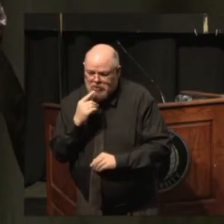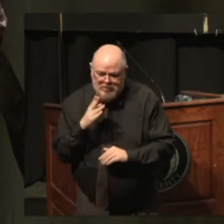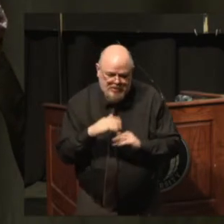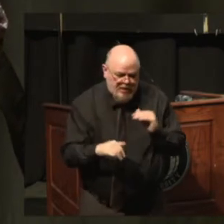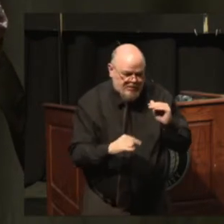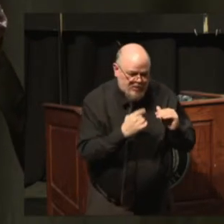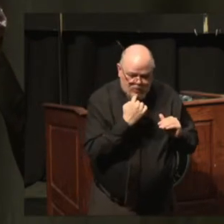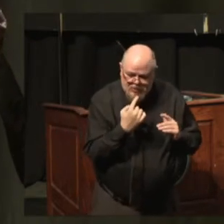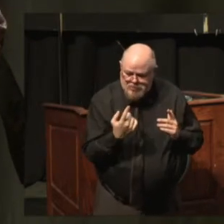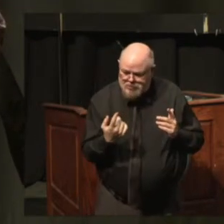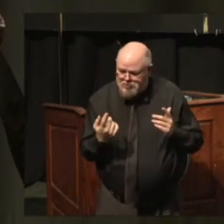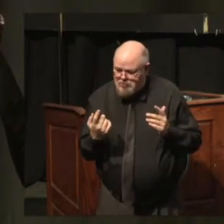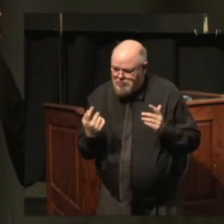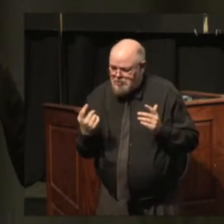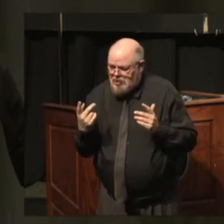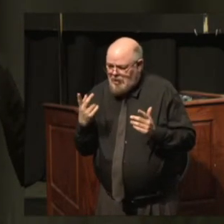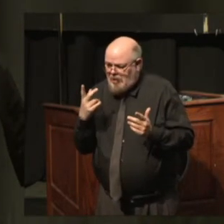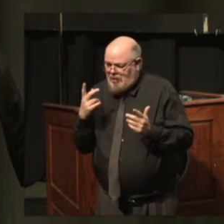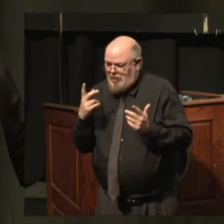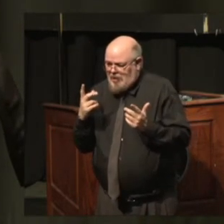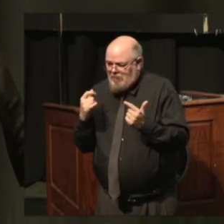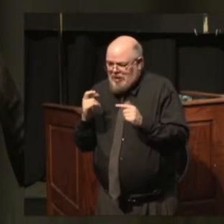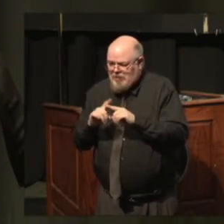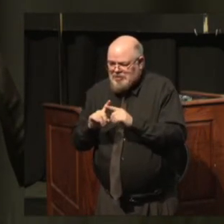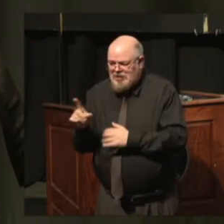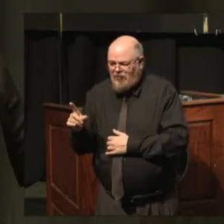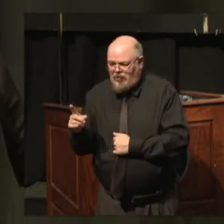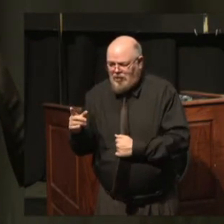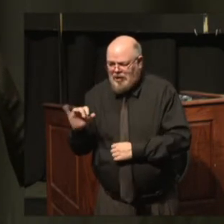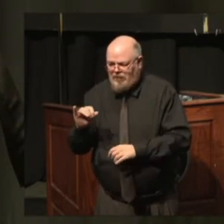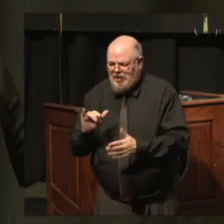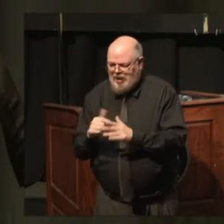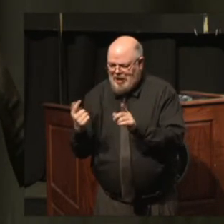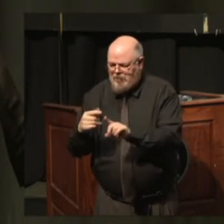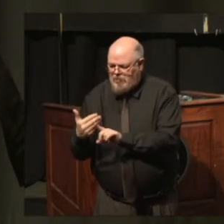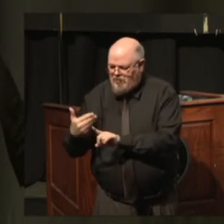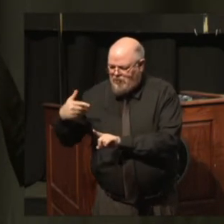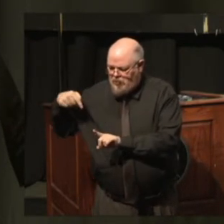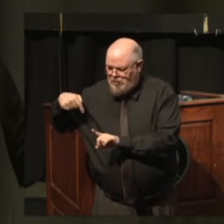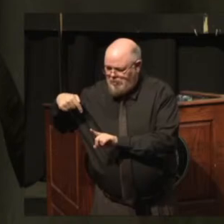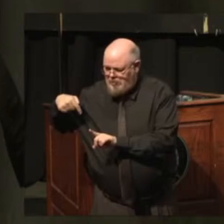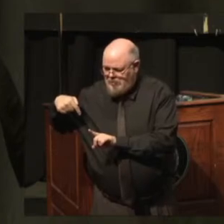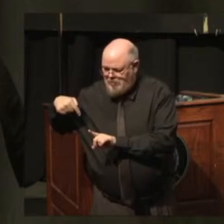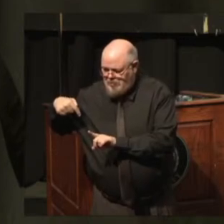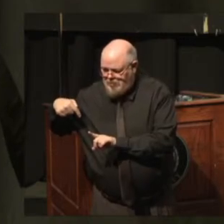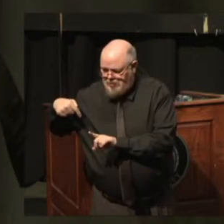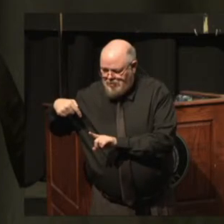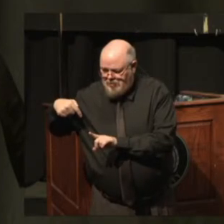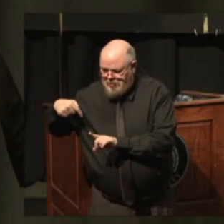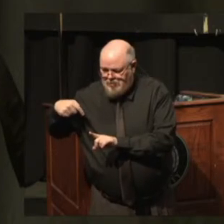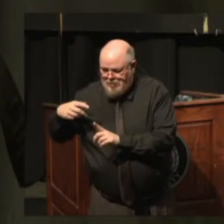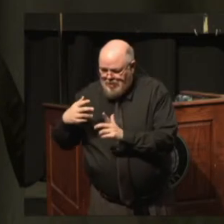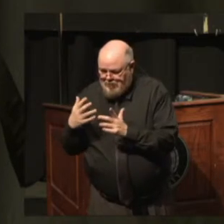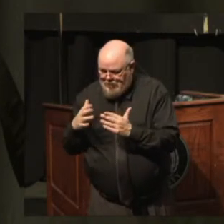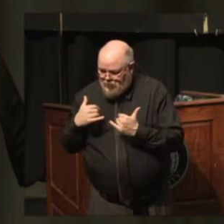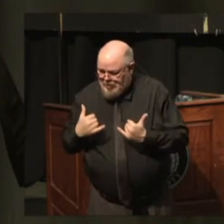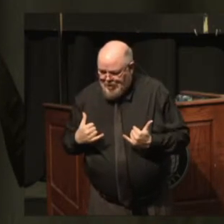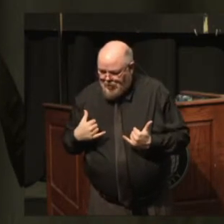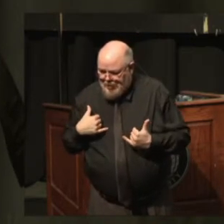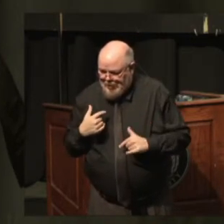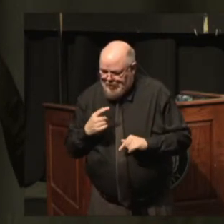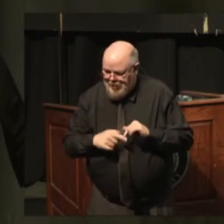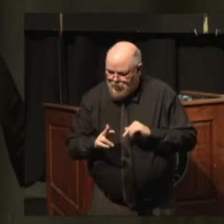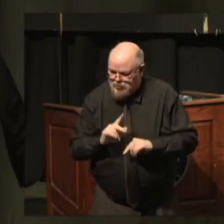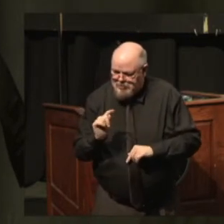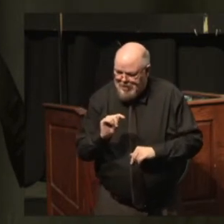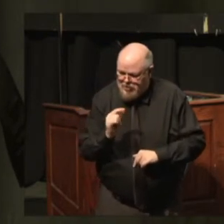bathroom like you use the bathroom and not have an indwelling catheter. Right? But I don't know the answer to that question. And then as it